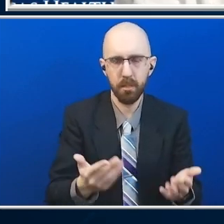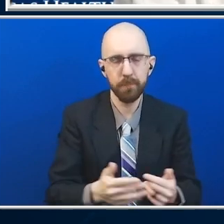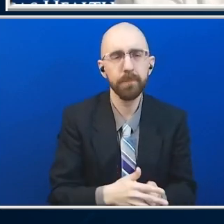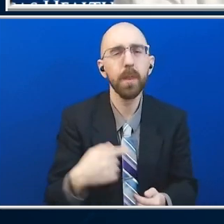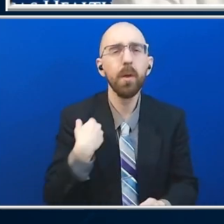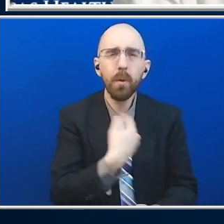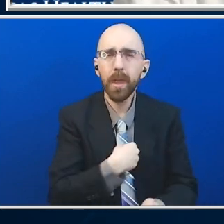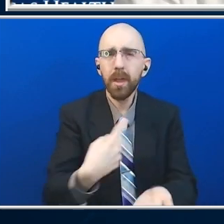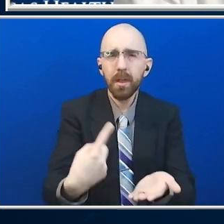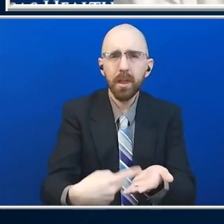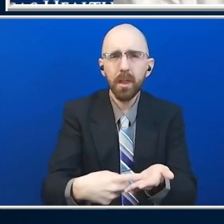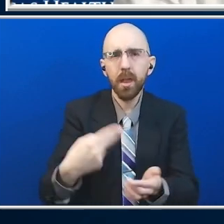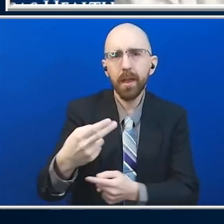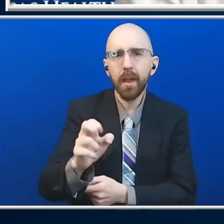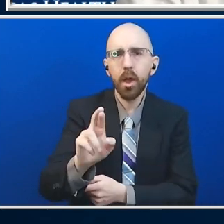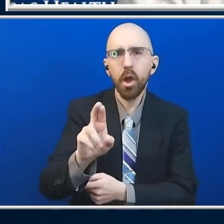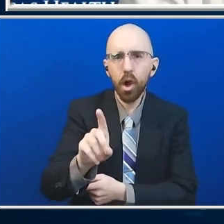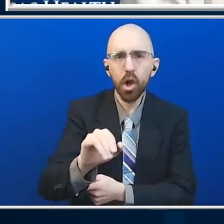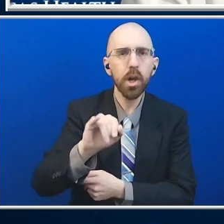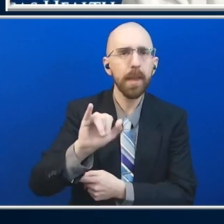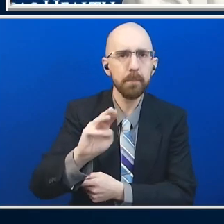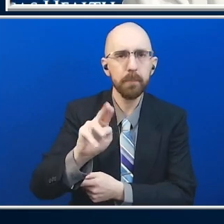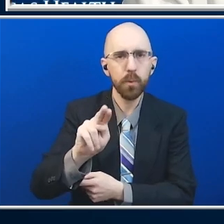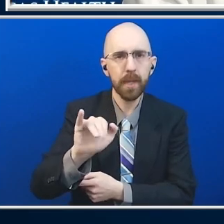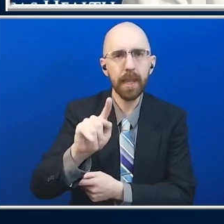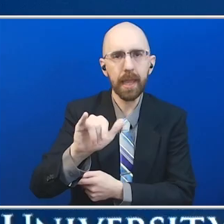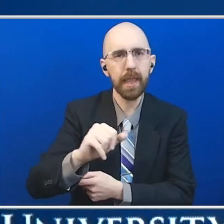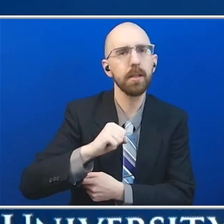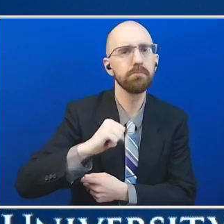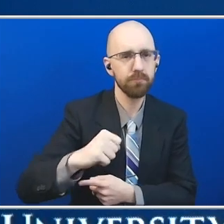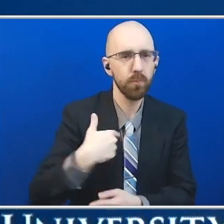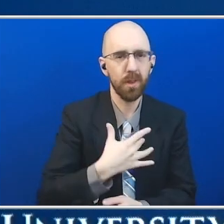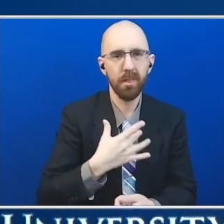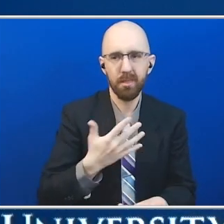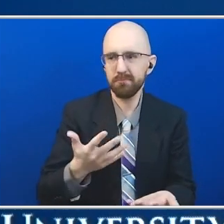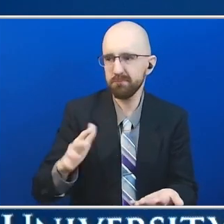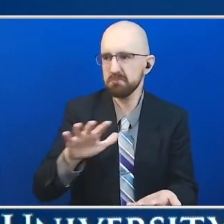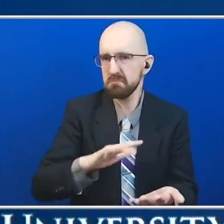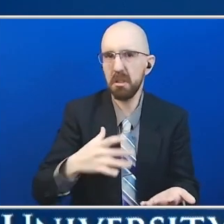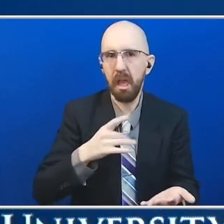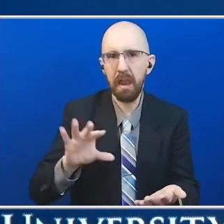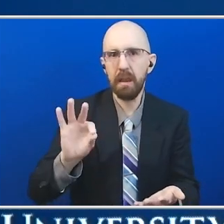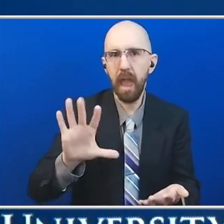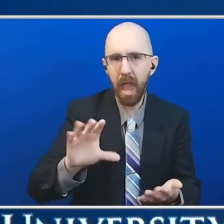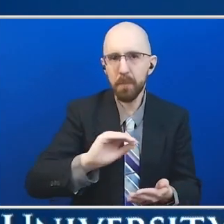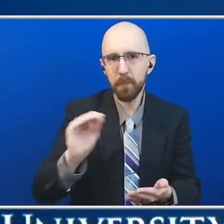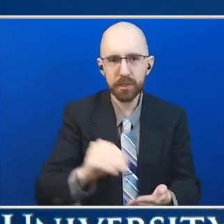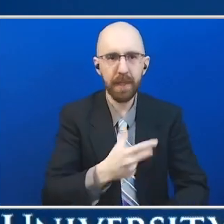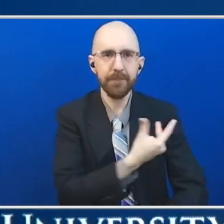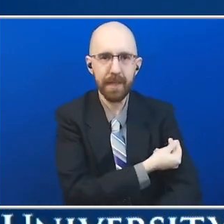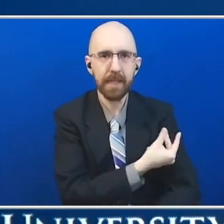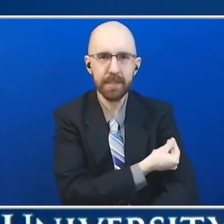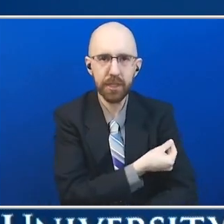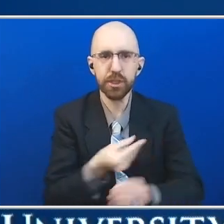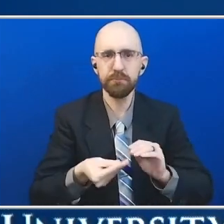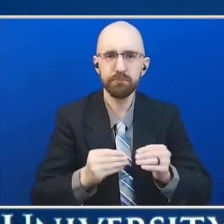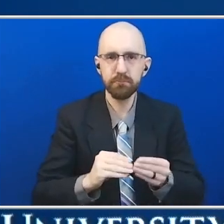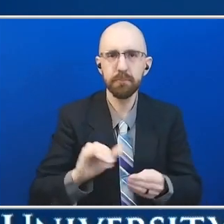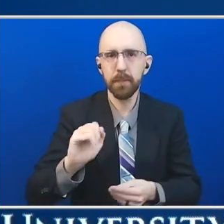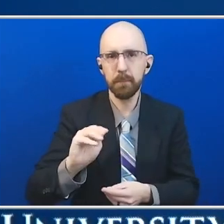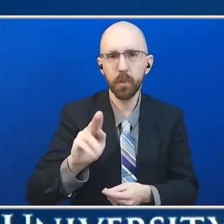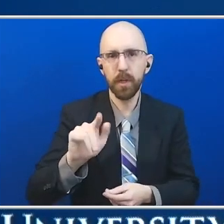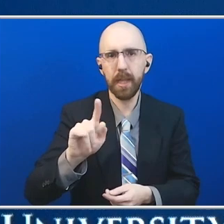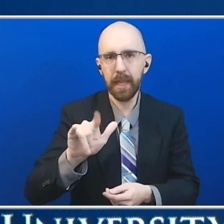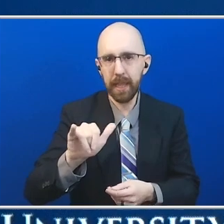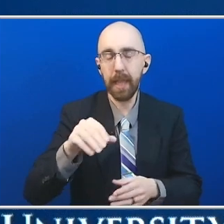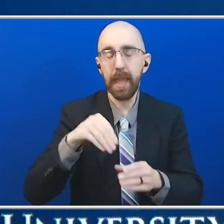herd immunity. That's because typically we like 95% vaccination rates or immunity within a community. That is